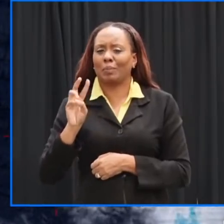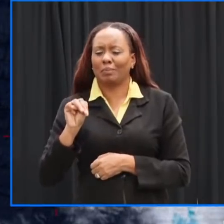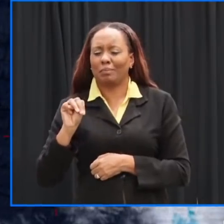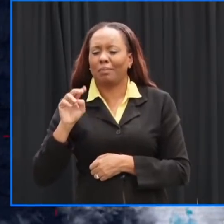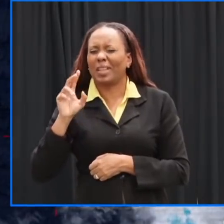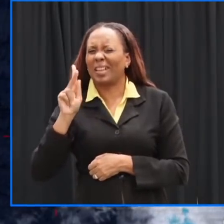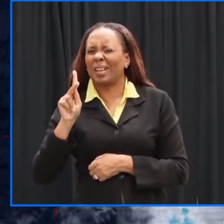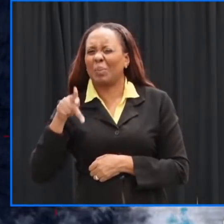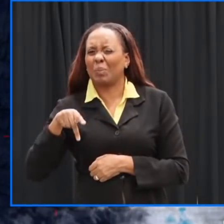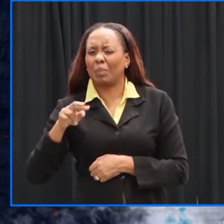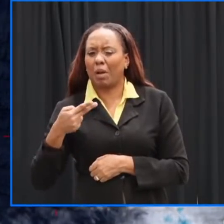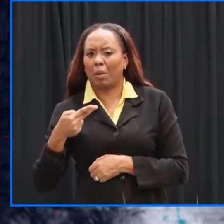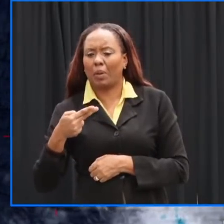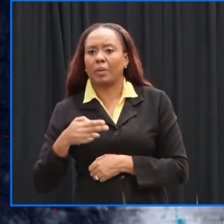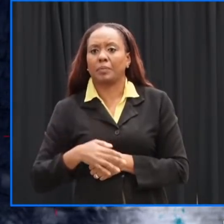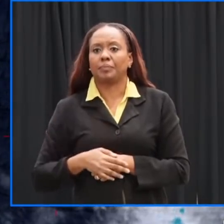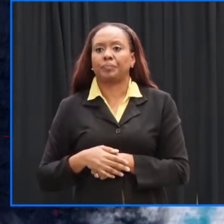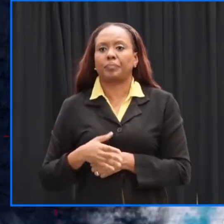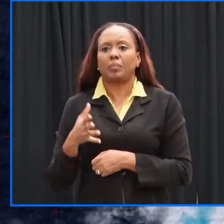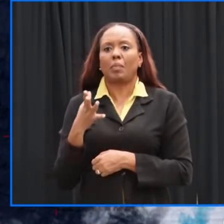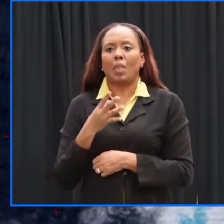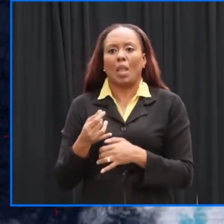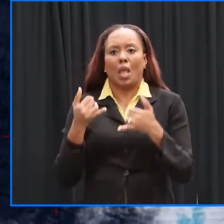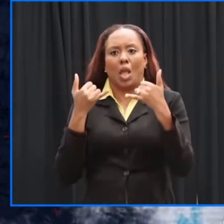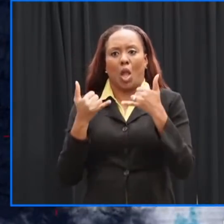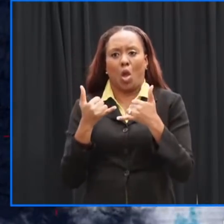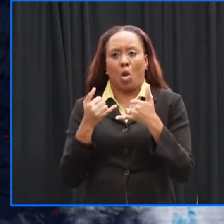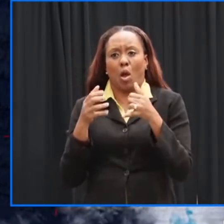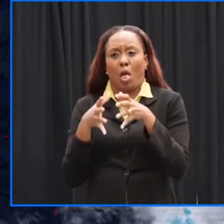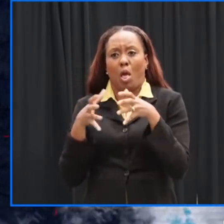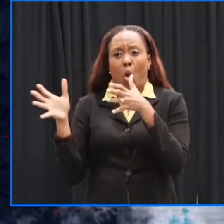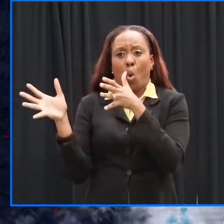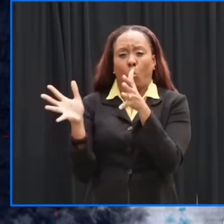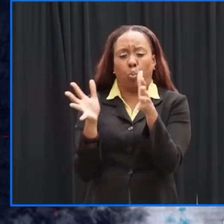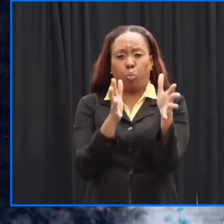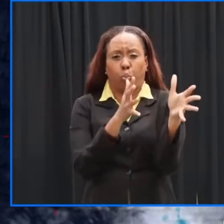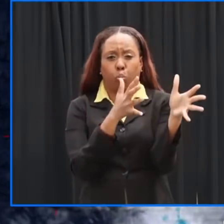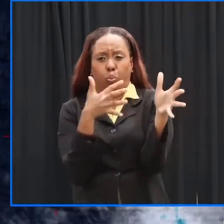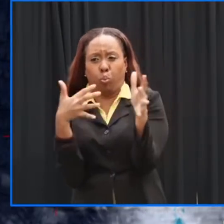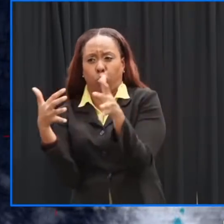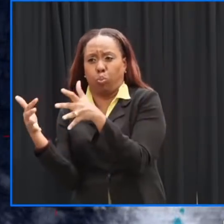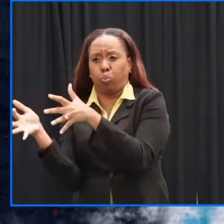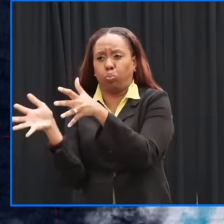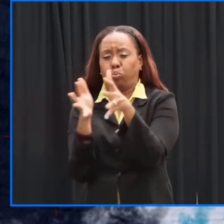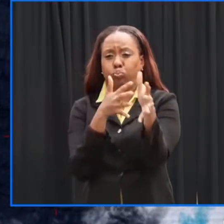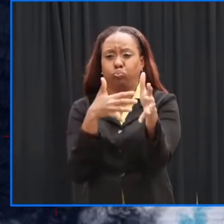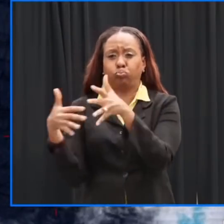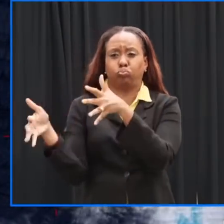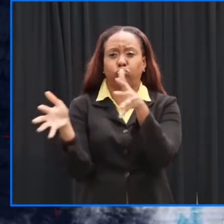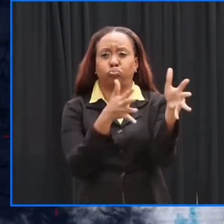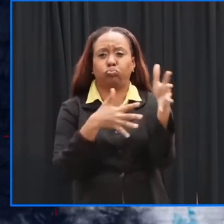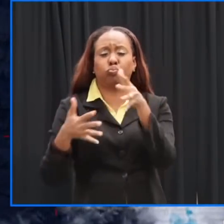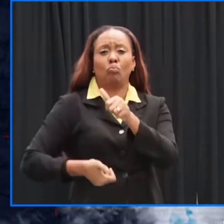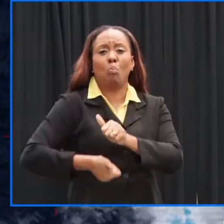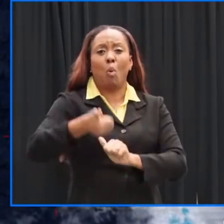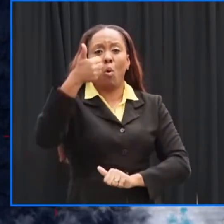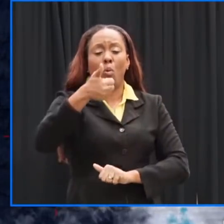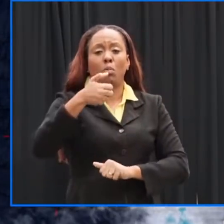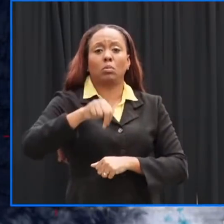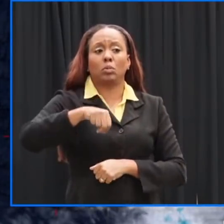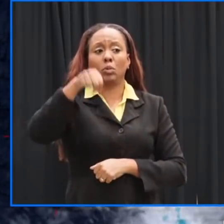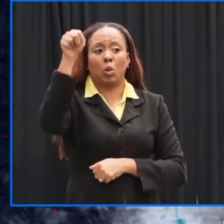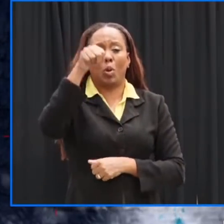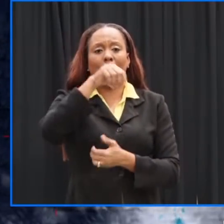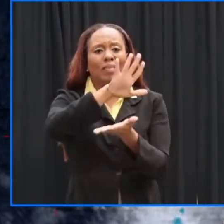storm force winds extend outward up to 90 miles, that's 150 kilometers, mainly to the north of the